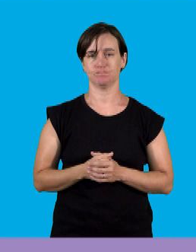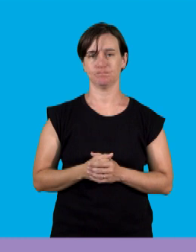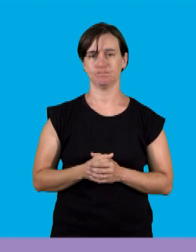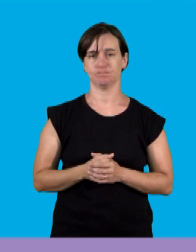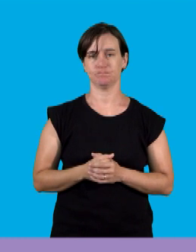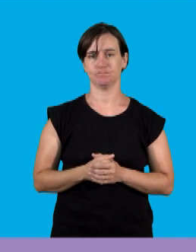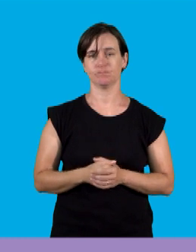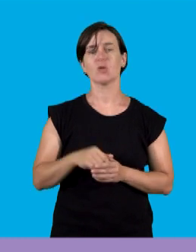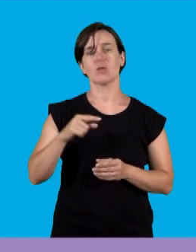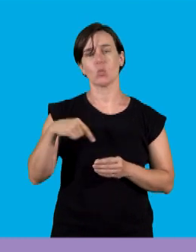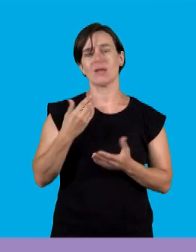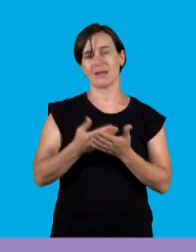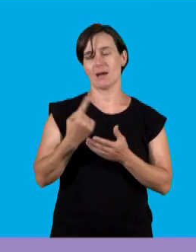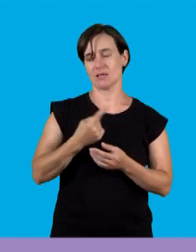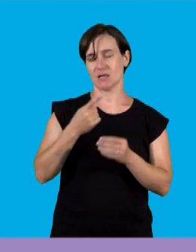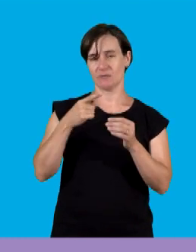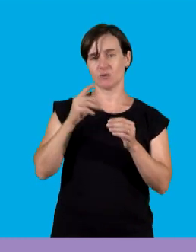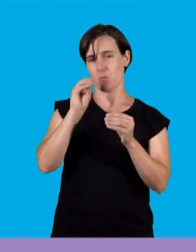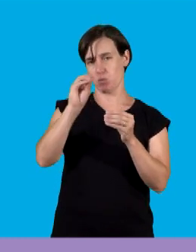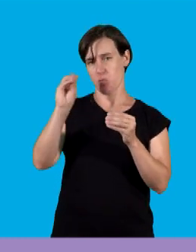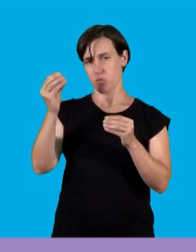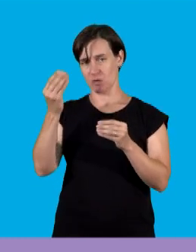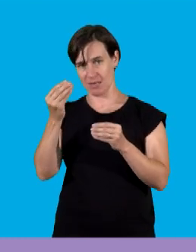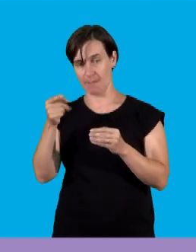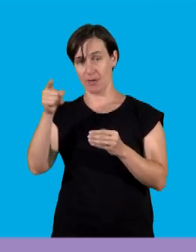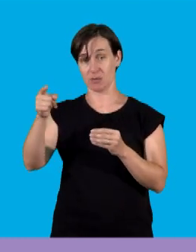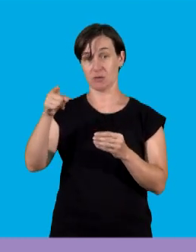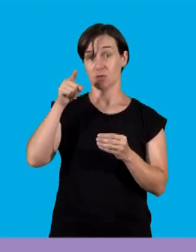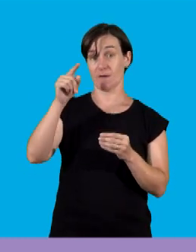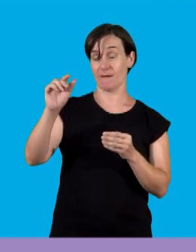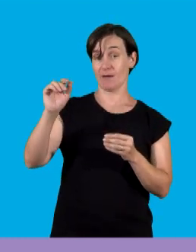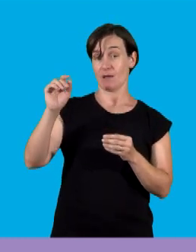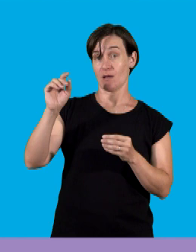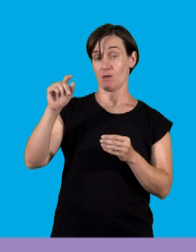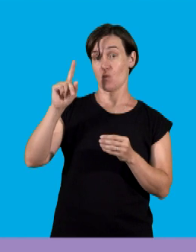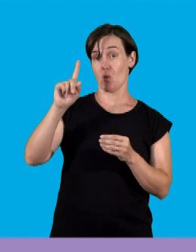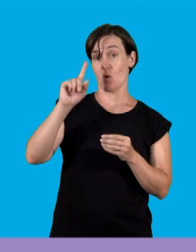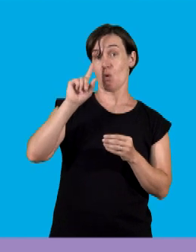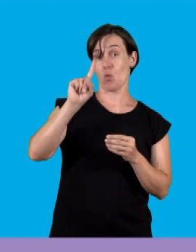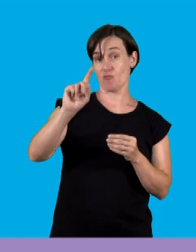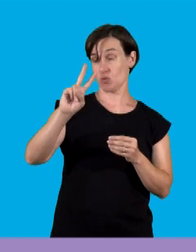351. So we are going to just fill out those values in our table. 51 for the 10th term,